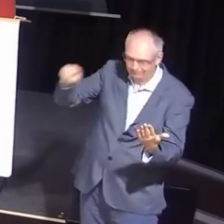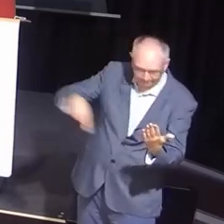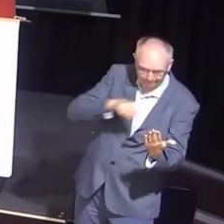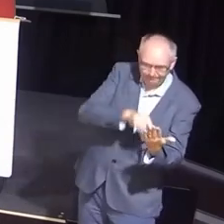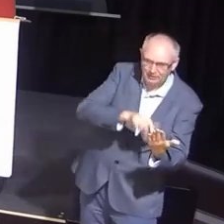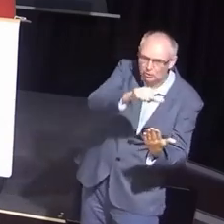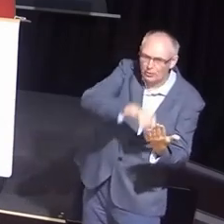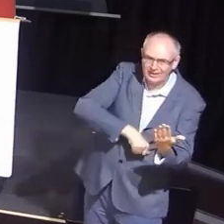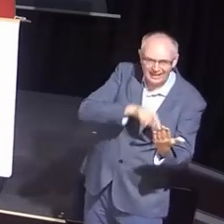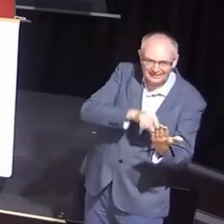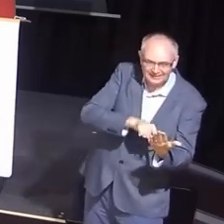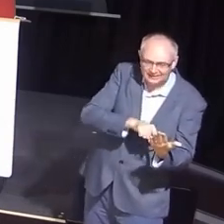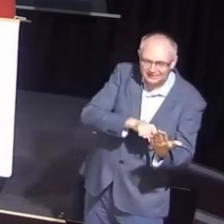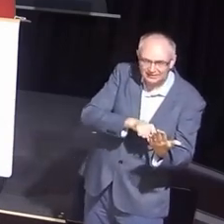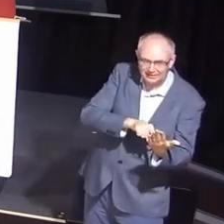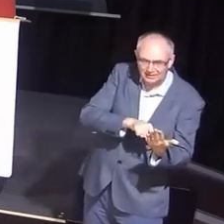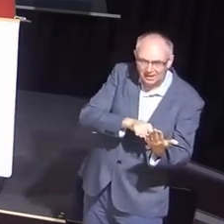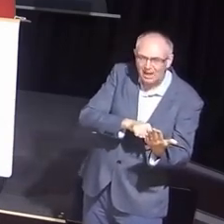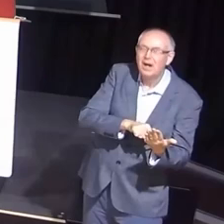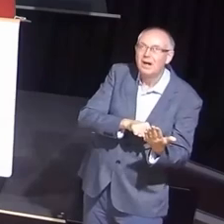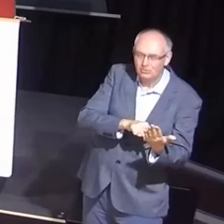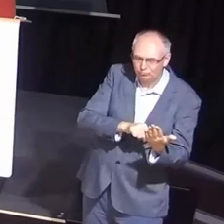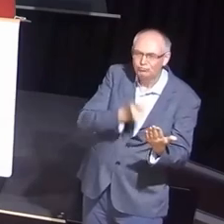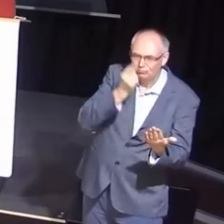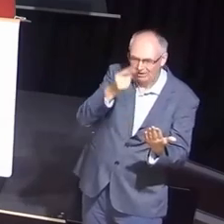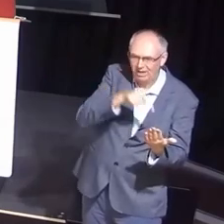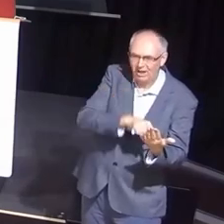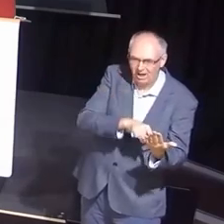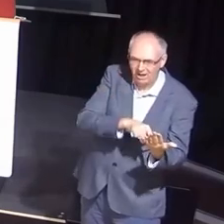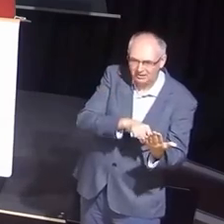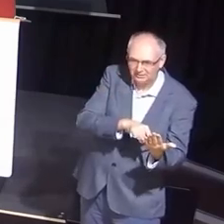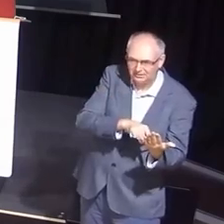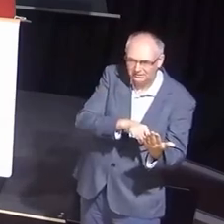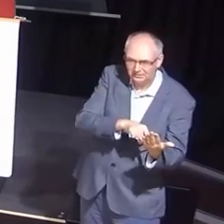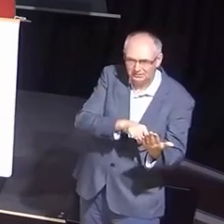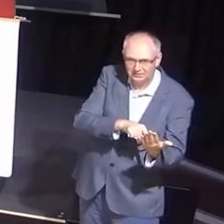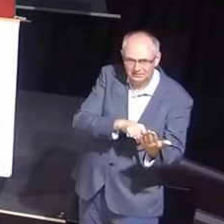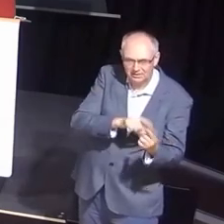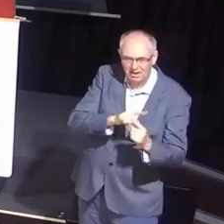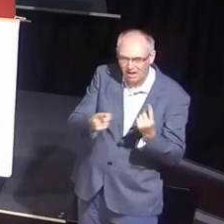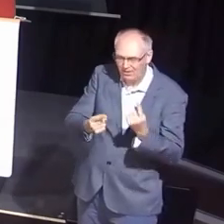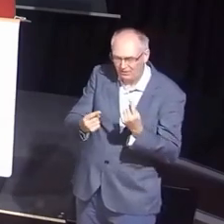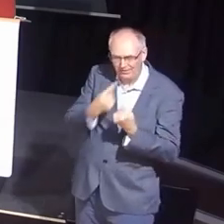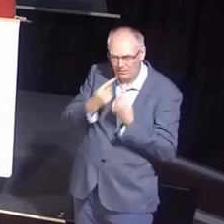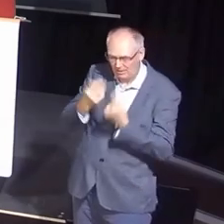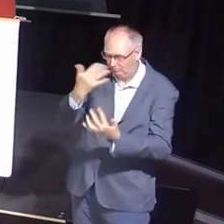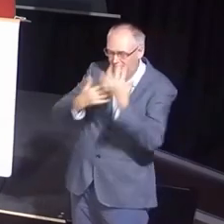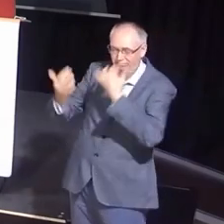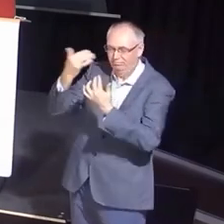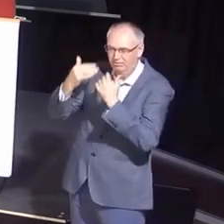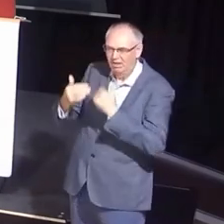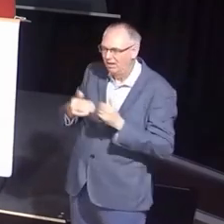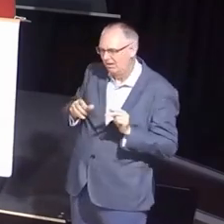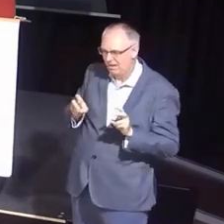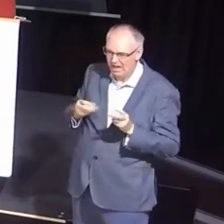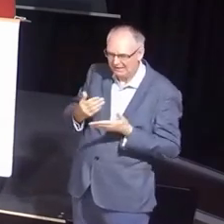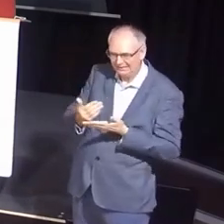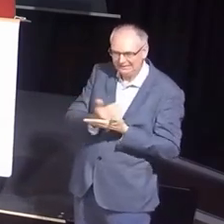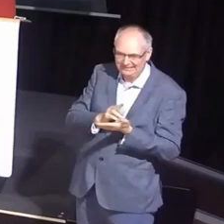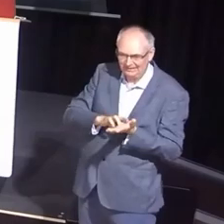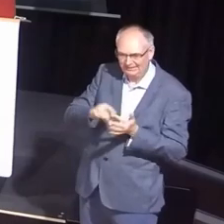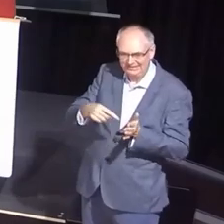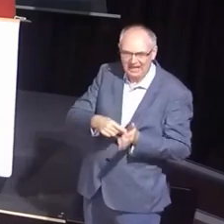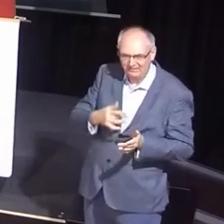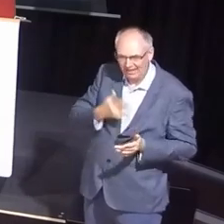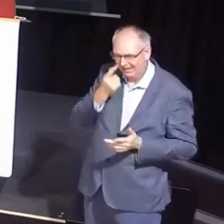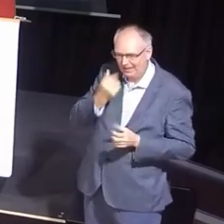once I discovered that, mm-hmm. it helped me deal with all the other overload, because I knew that that was there. It was like a safety net, and it made me feel more